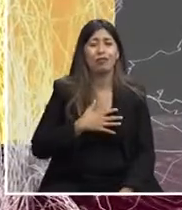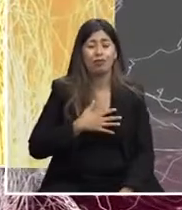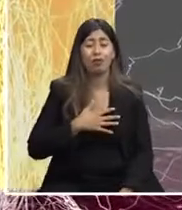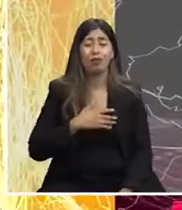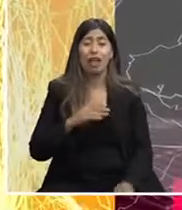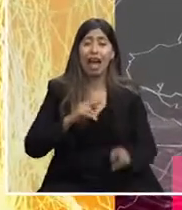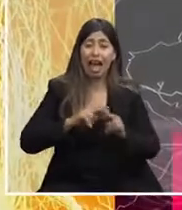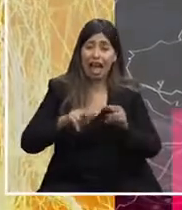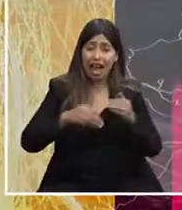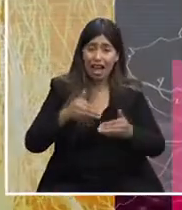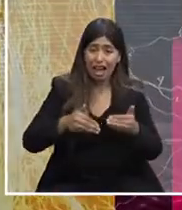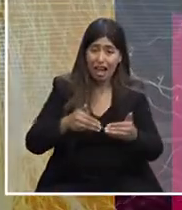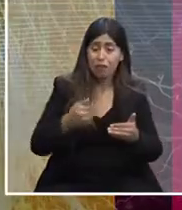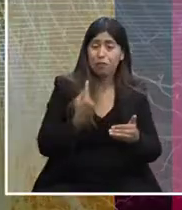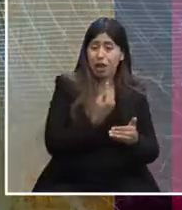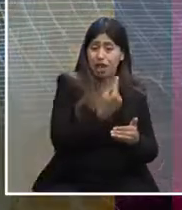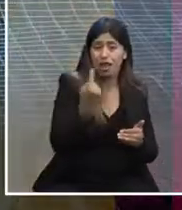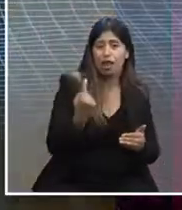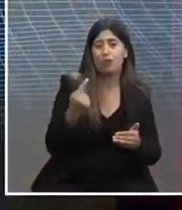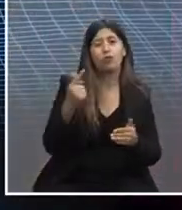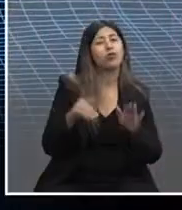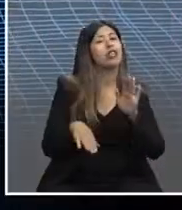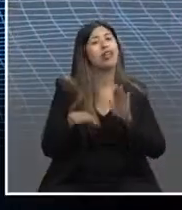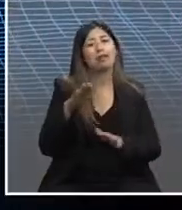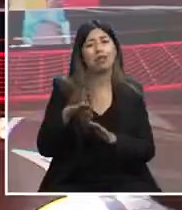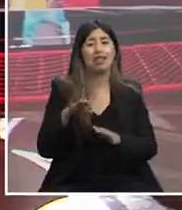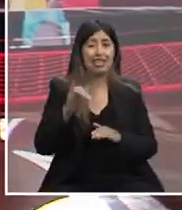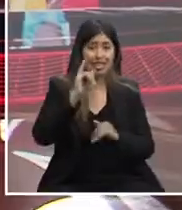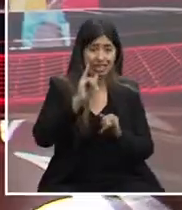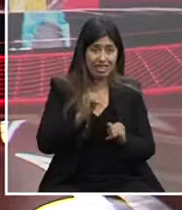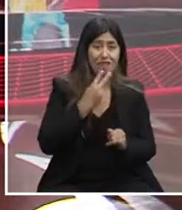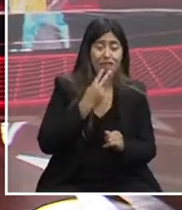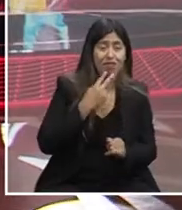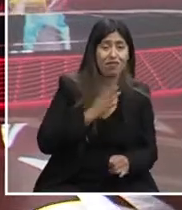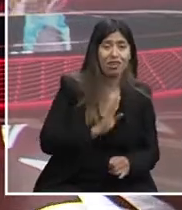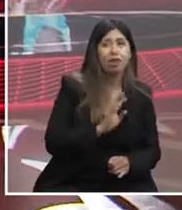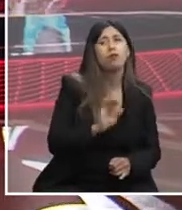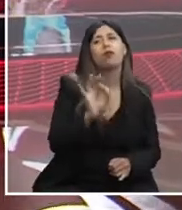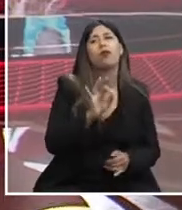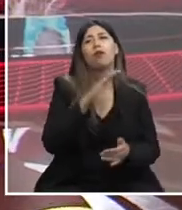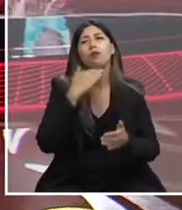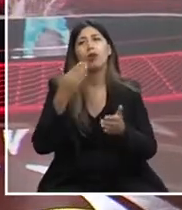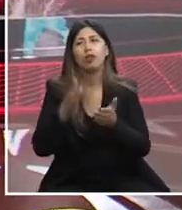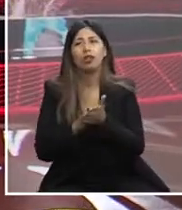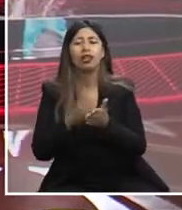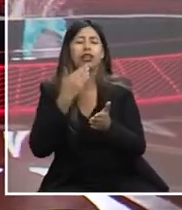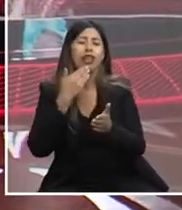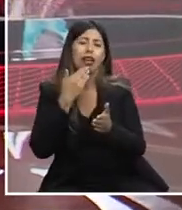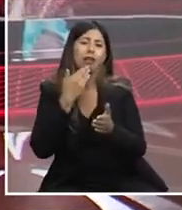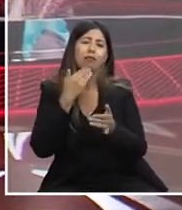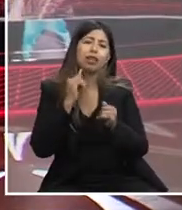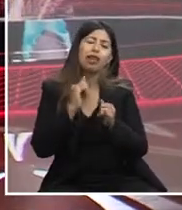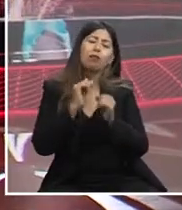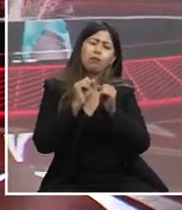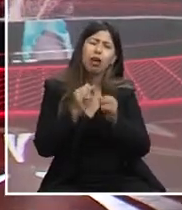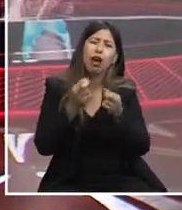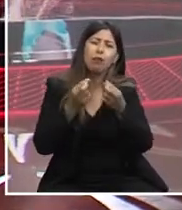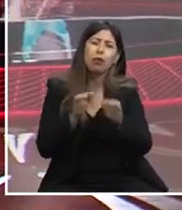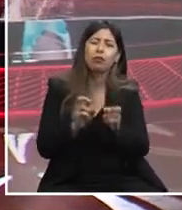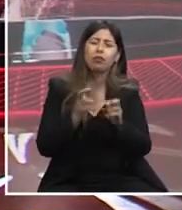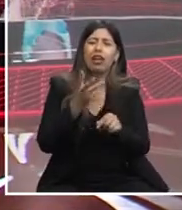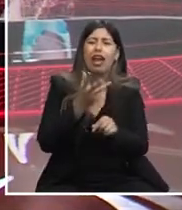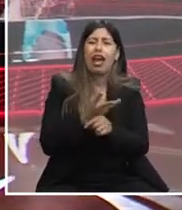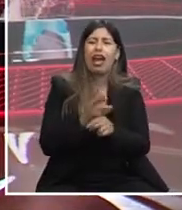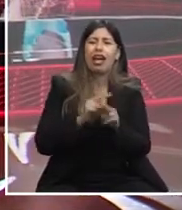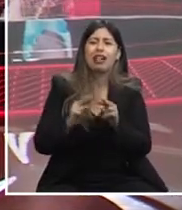potential, or squander our chance at greatness. We are not hostages to fortune. While each of our lives may